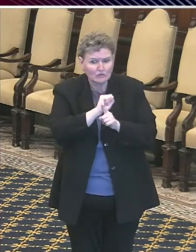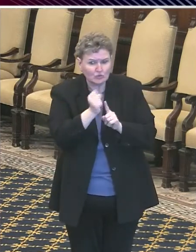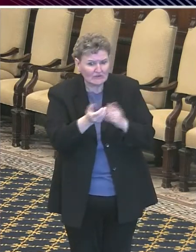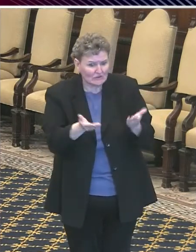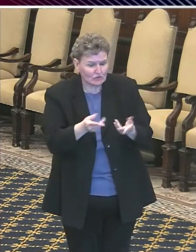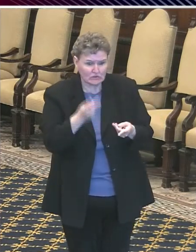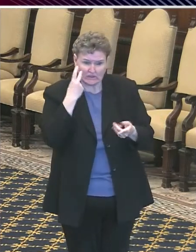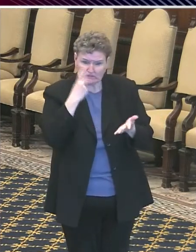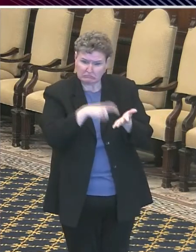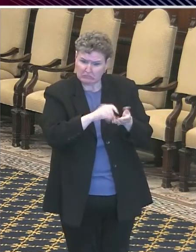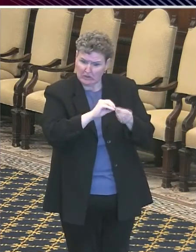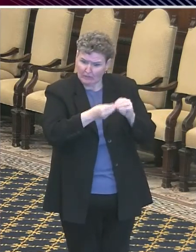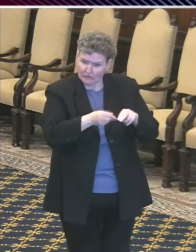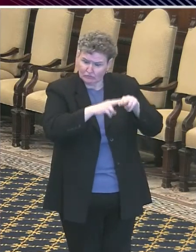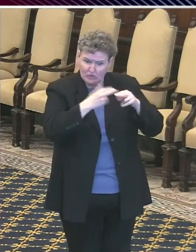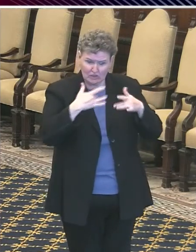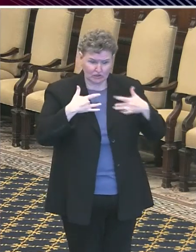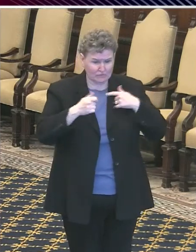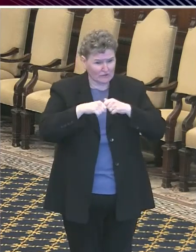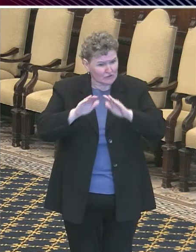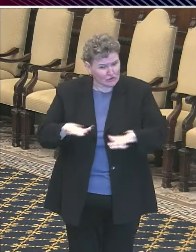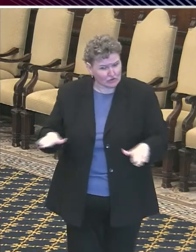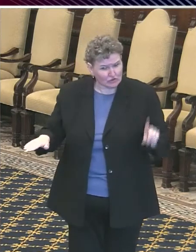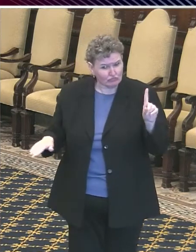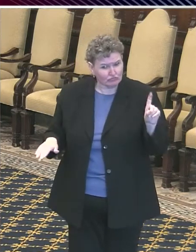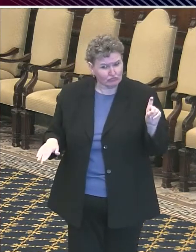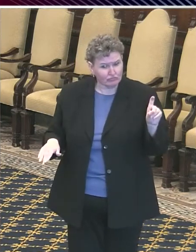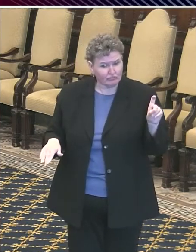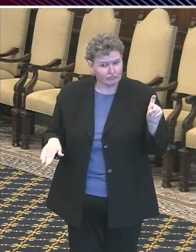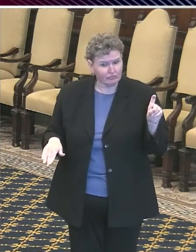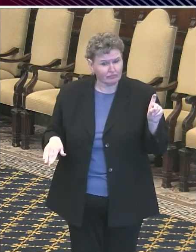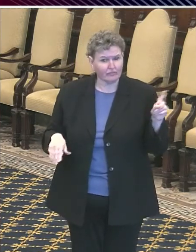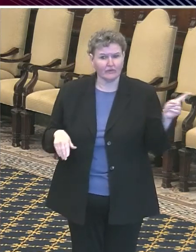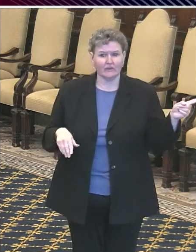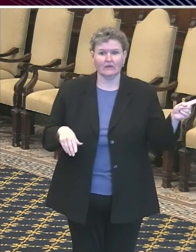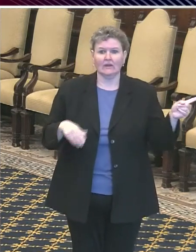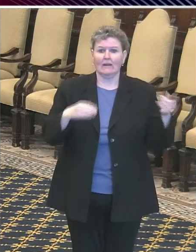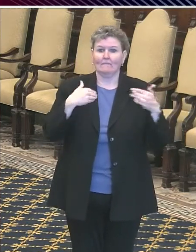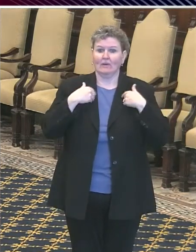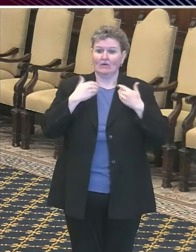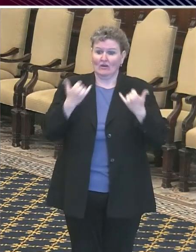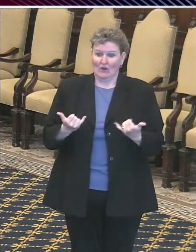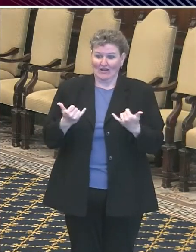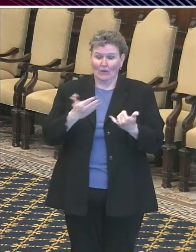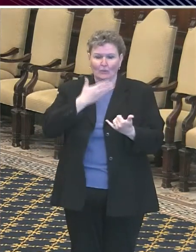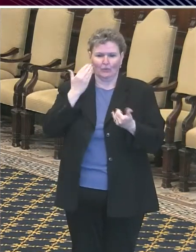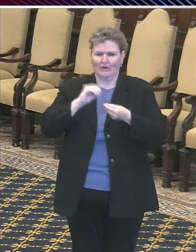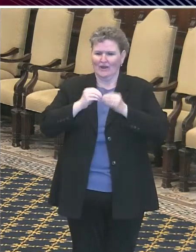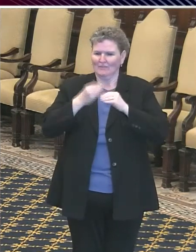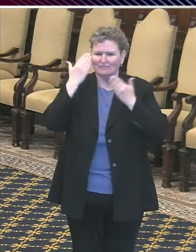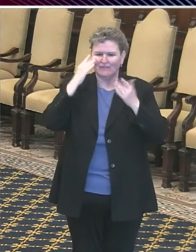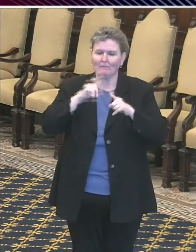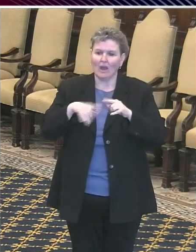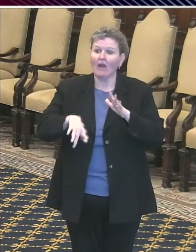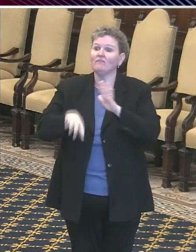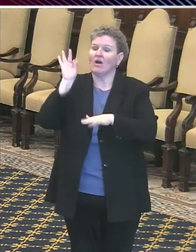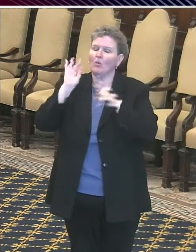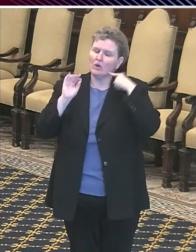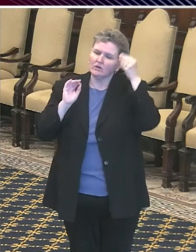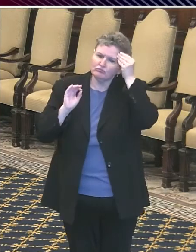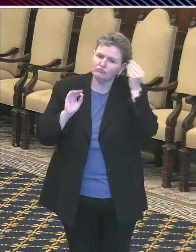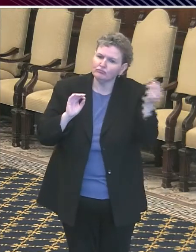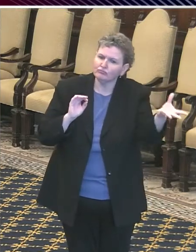in Center City, and also the number of cases that were diagnosed amongst the homeless in Kensington, and how are folks being